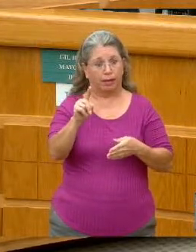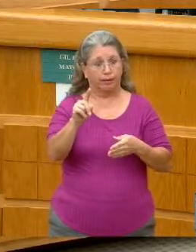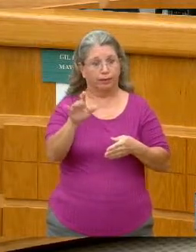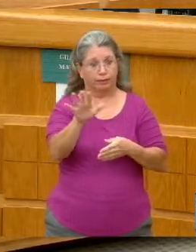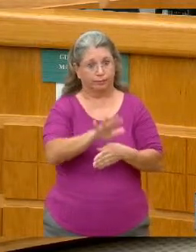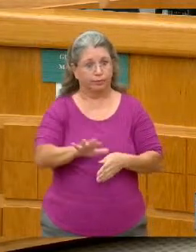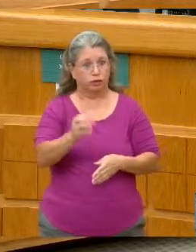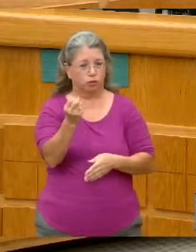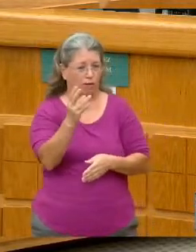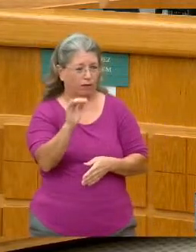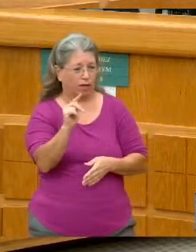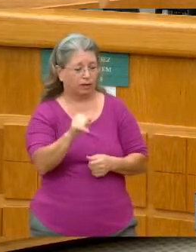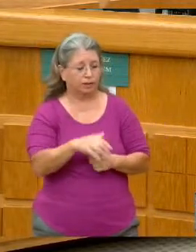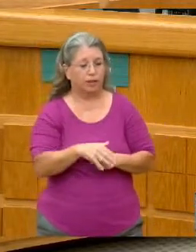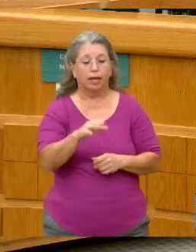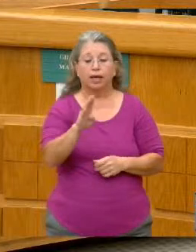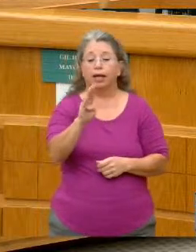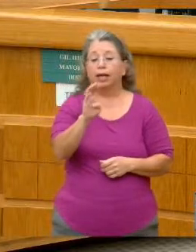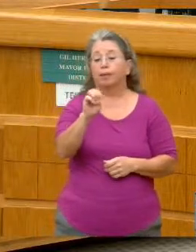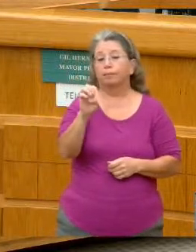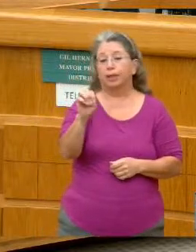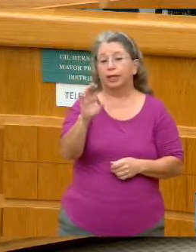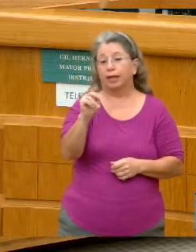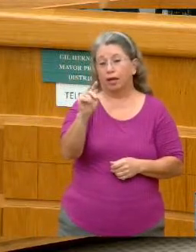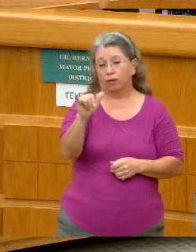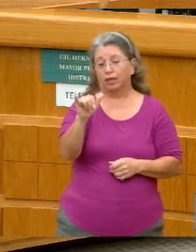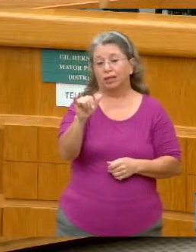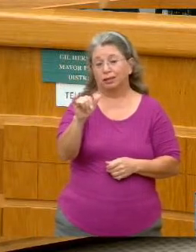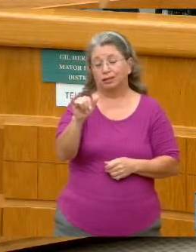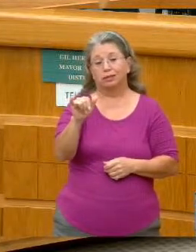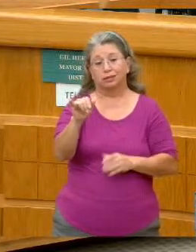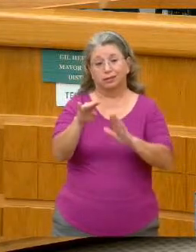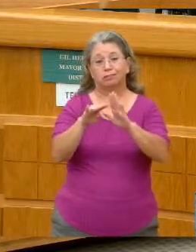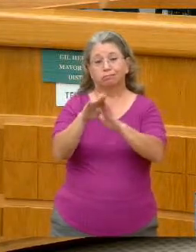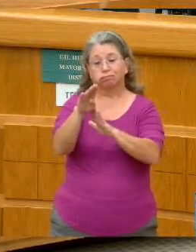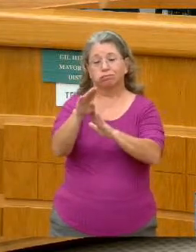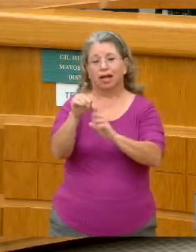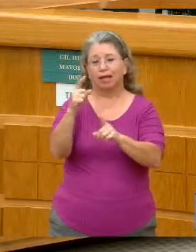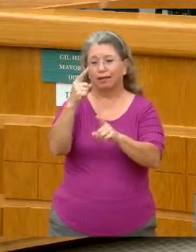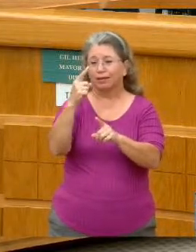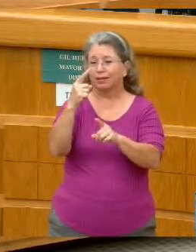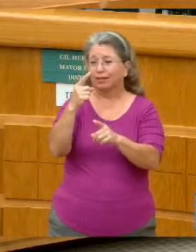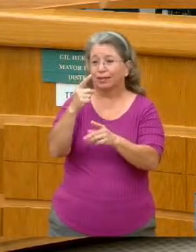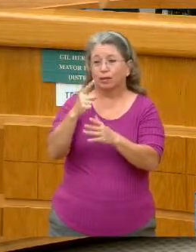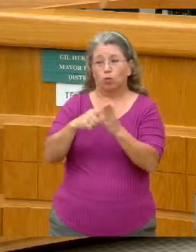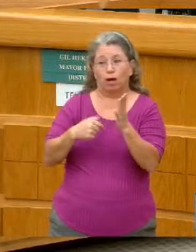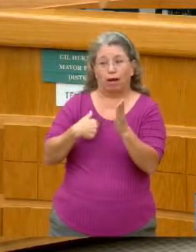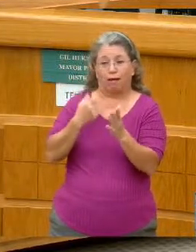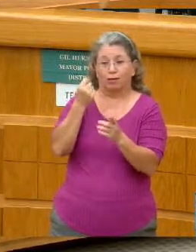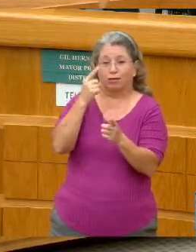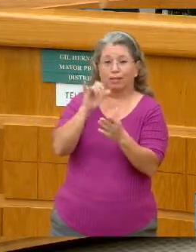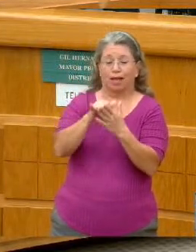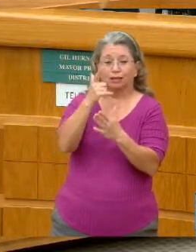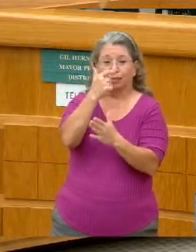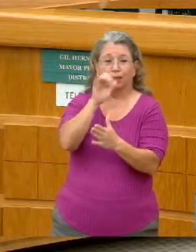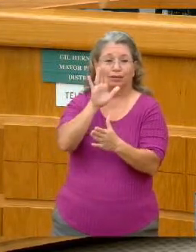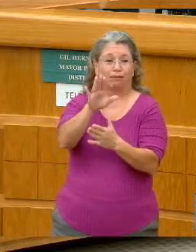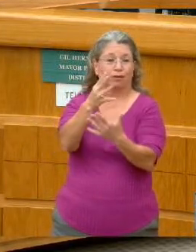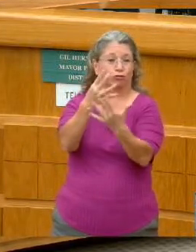is launching. As far as I know, this is due to the correctional facility that's in B